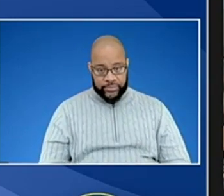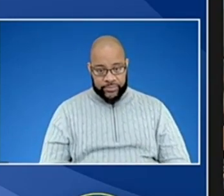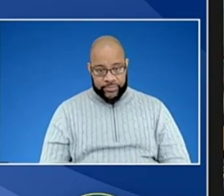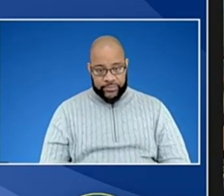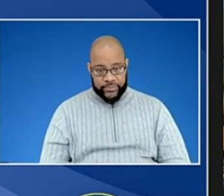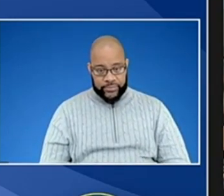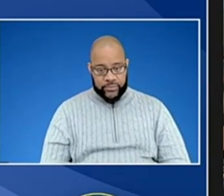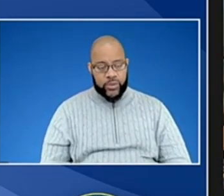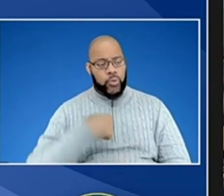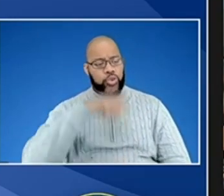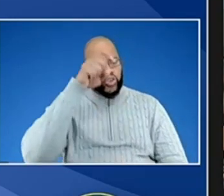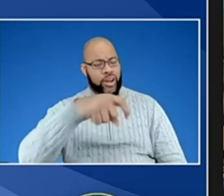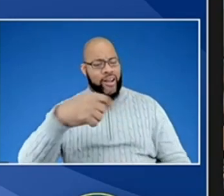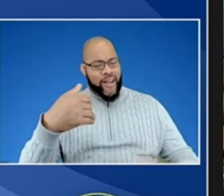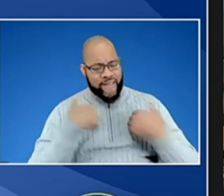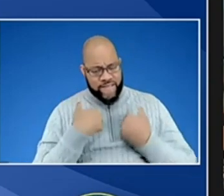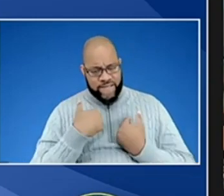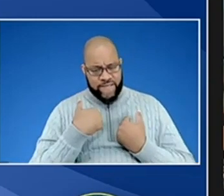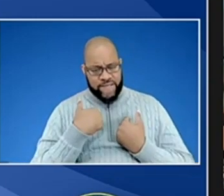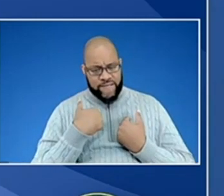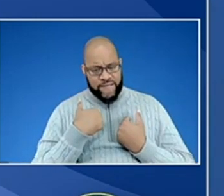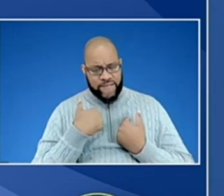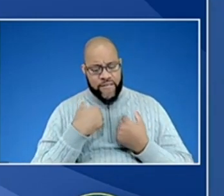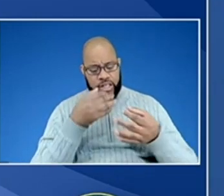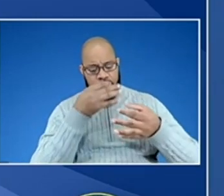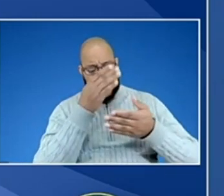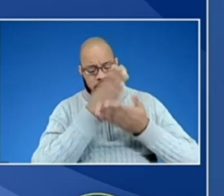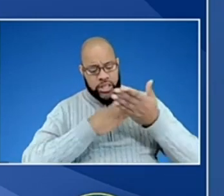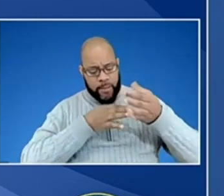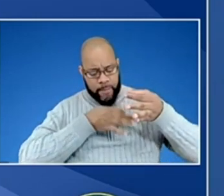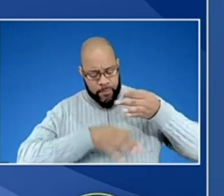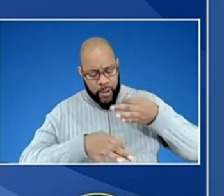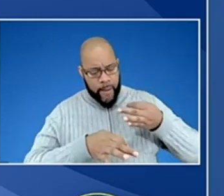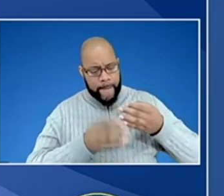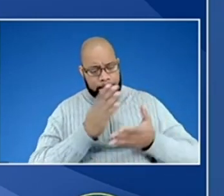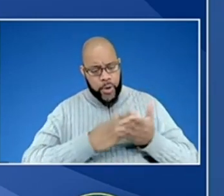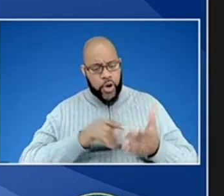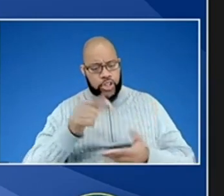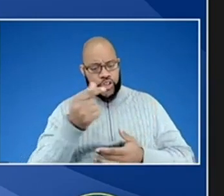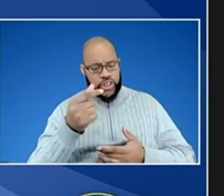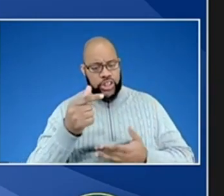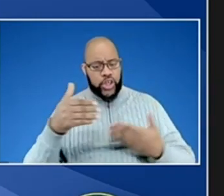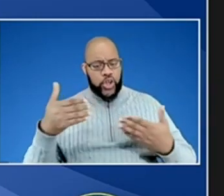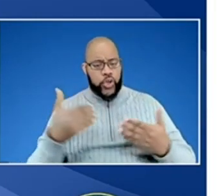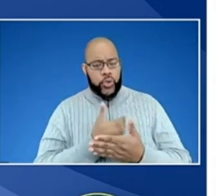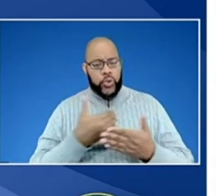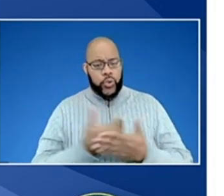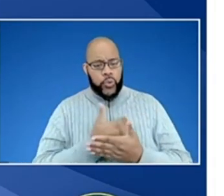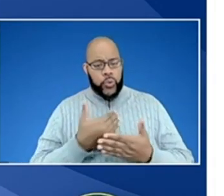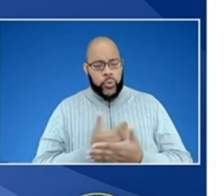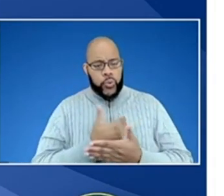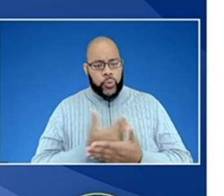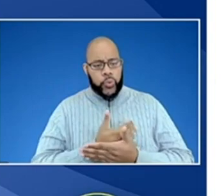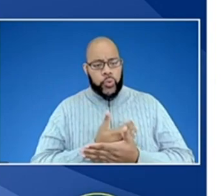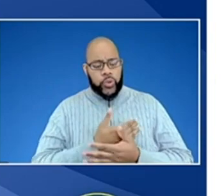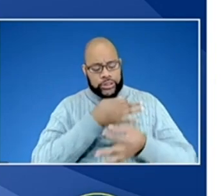So we should have subpart G, a brand new subpart